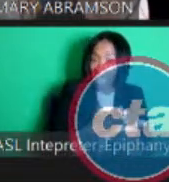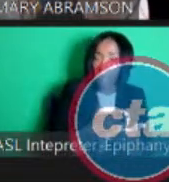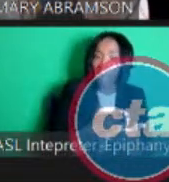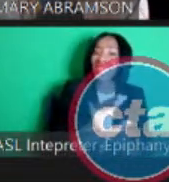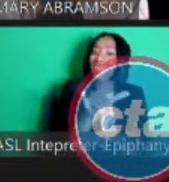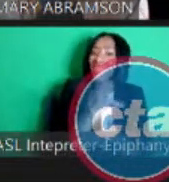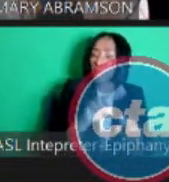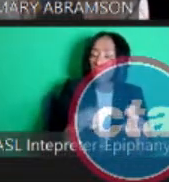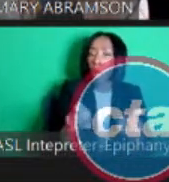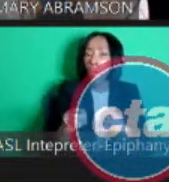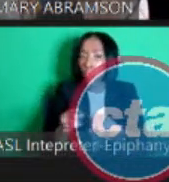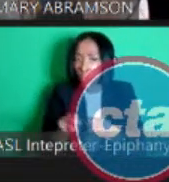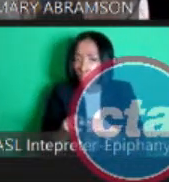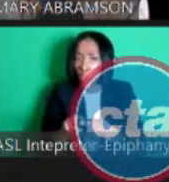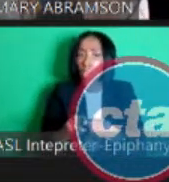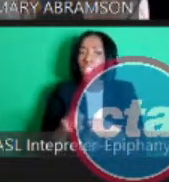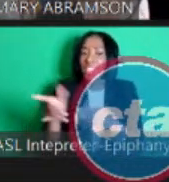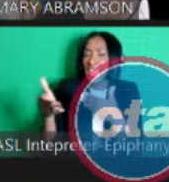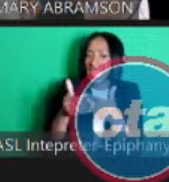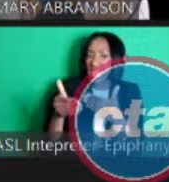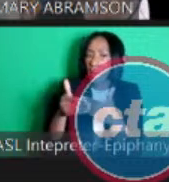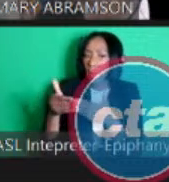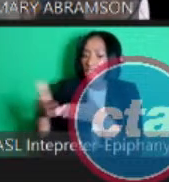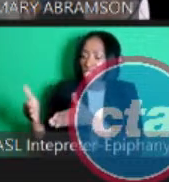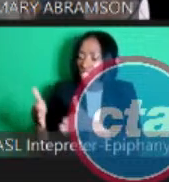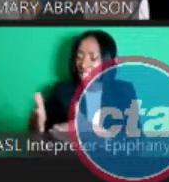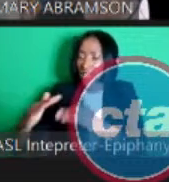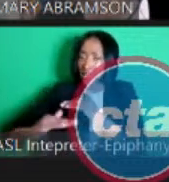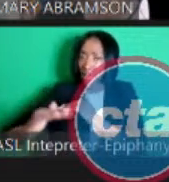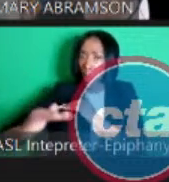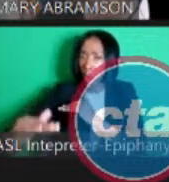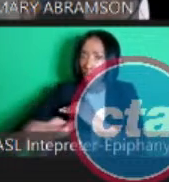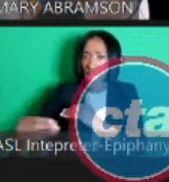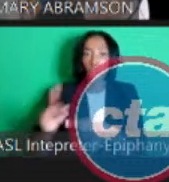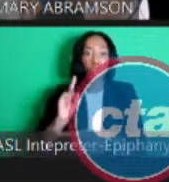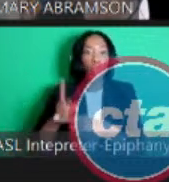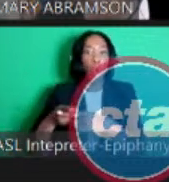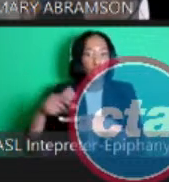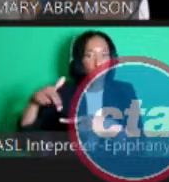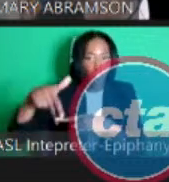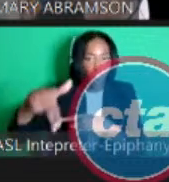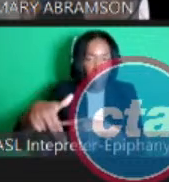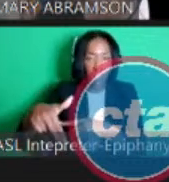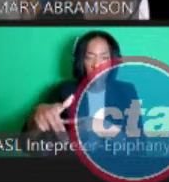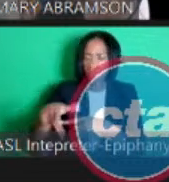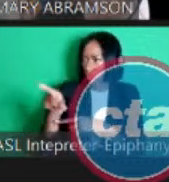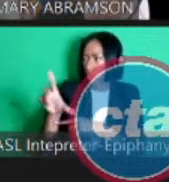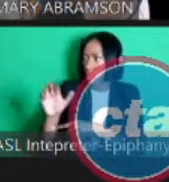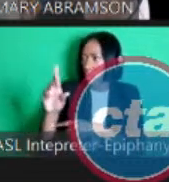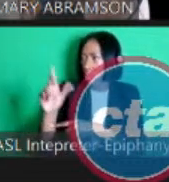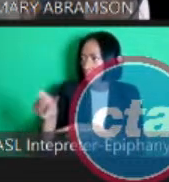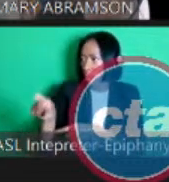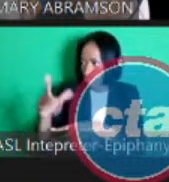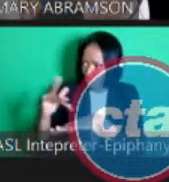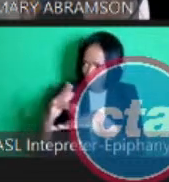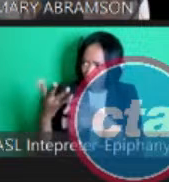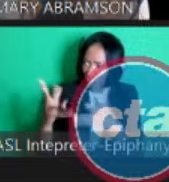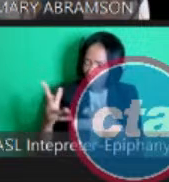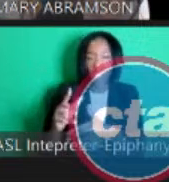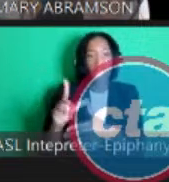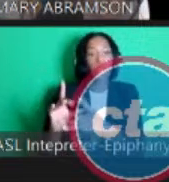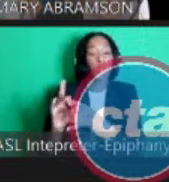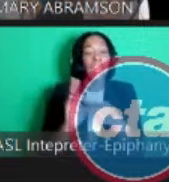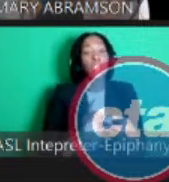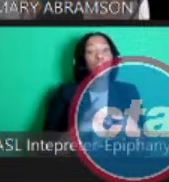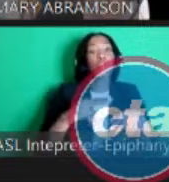improve the nearby sidewalks and crosswalks? I think that's something, Laura, that you touched on as it relates to the rail